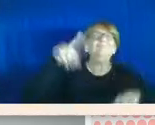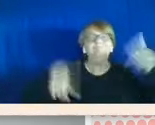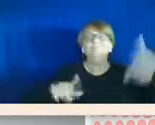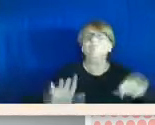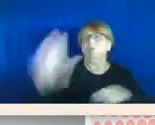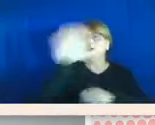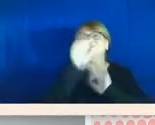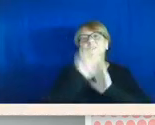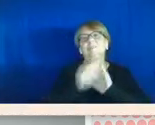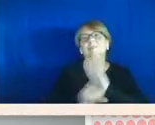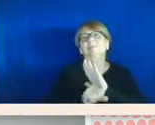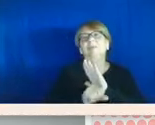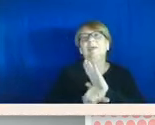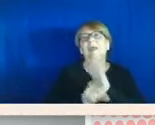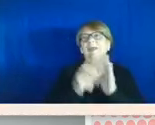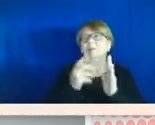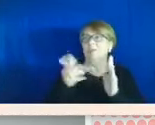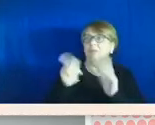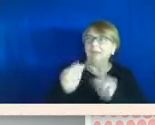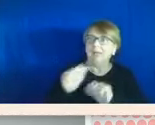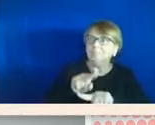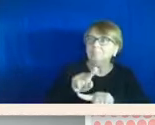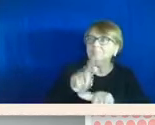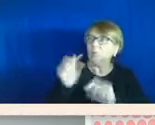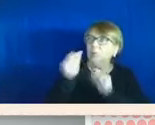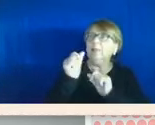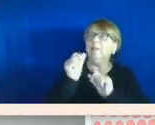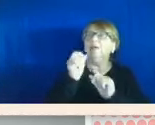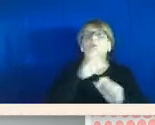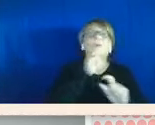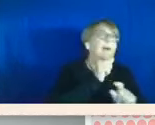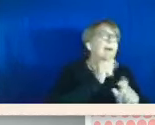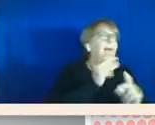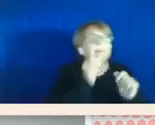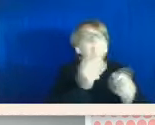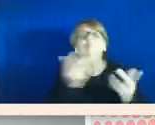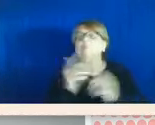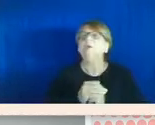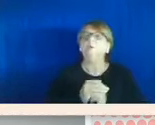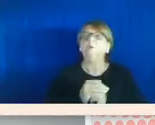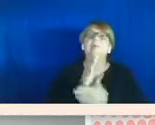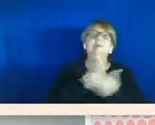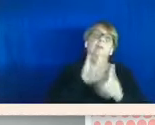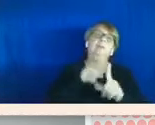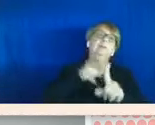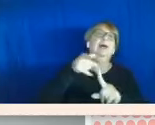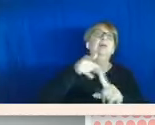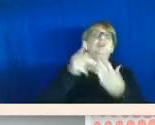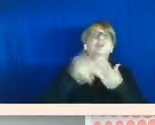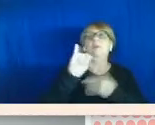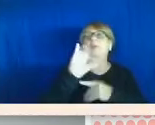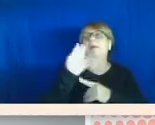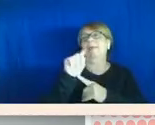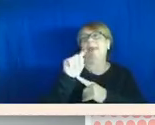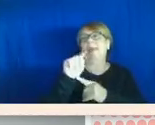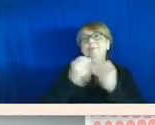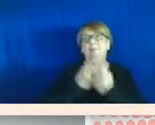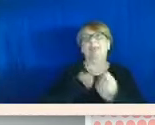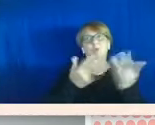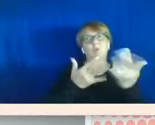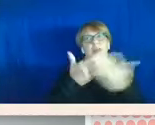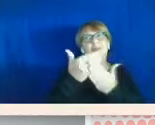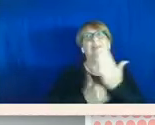quickly anybody could respond to anything. I know that some of our specialty programs like the CAT team runs a waiting list. They're still running a waiting